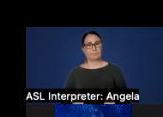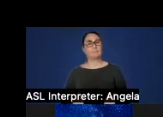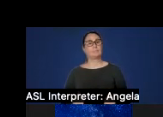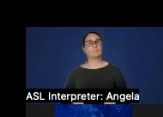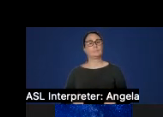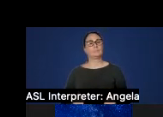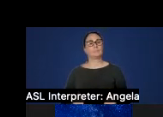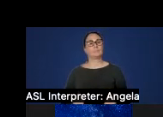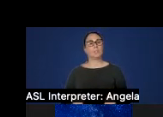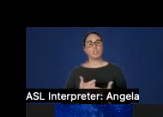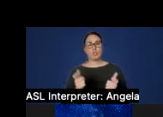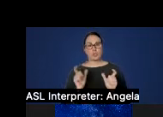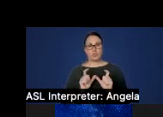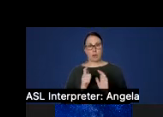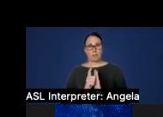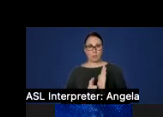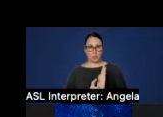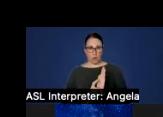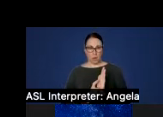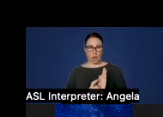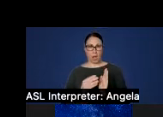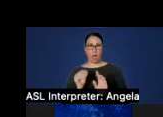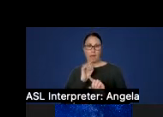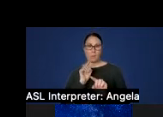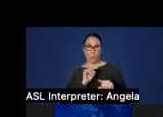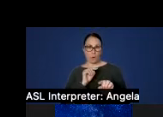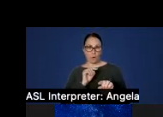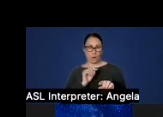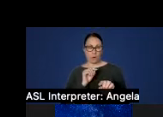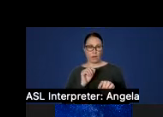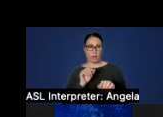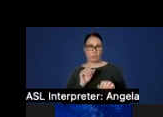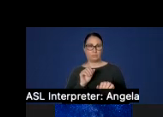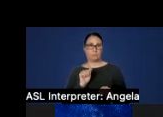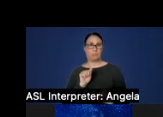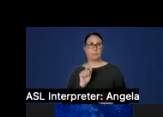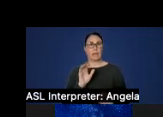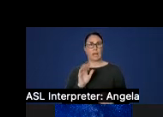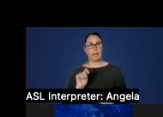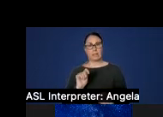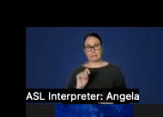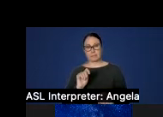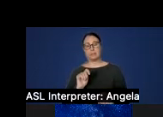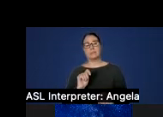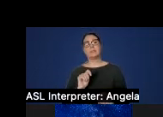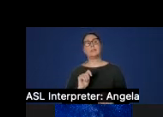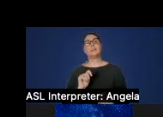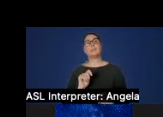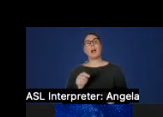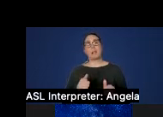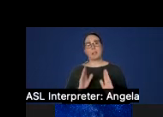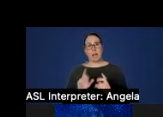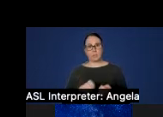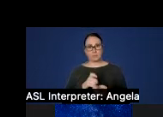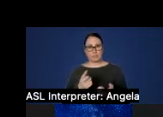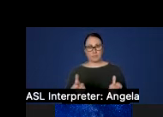So the Tribal Law and Order Act, which Steph already did an awesome job describing, allows certain tribes who